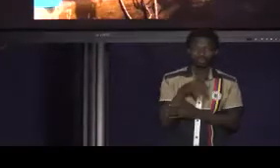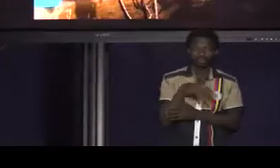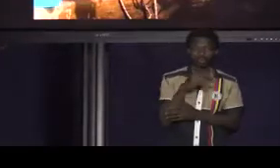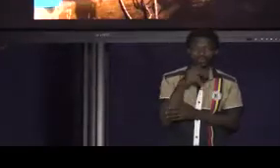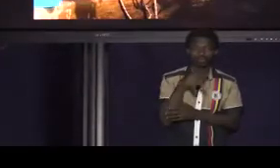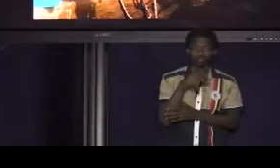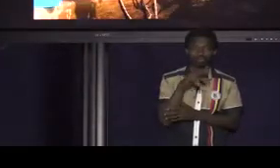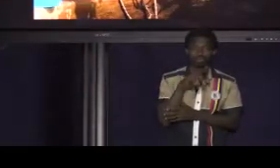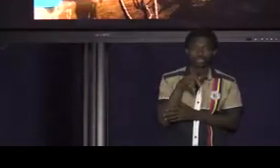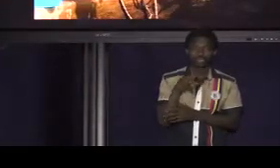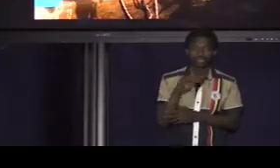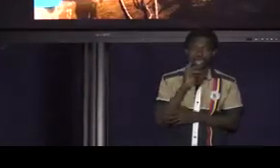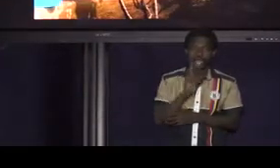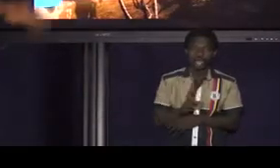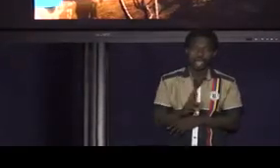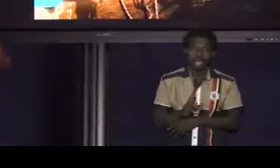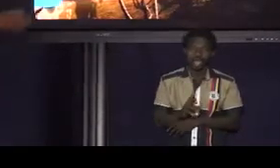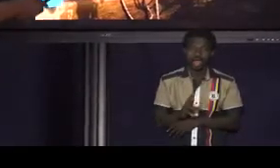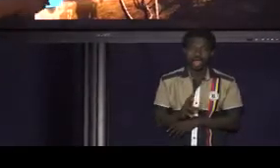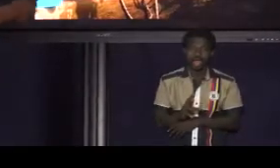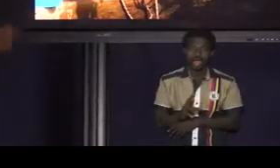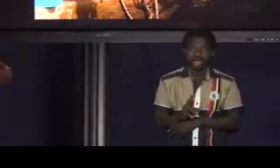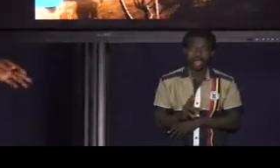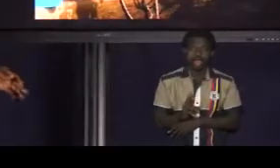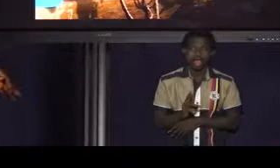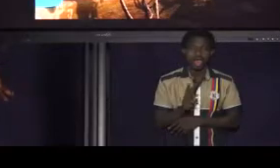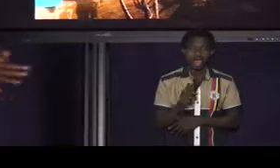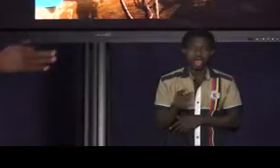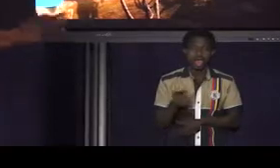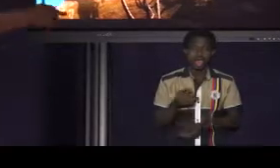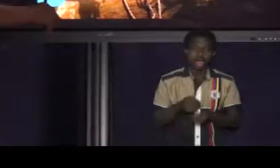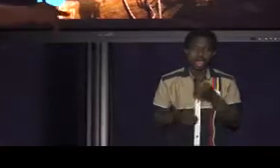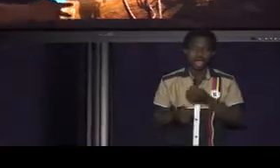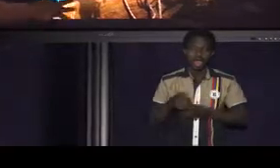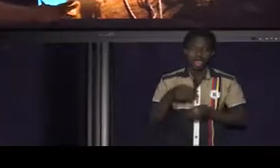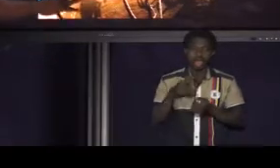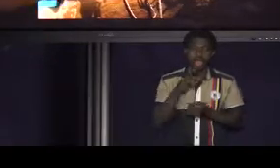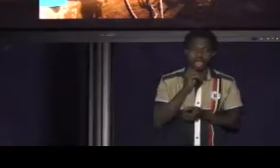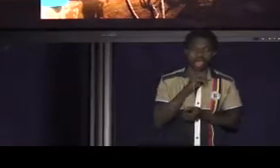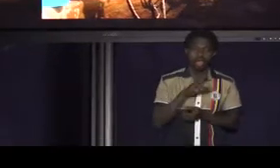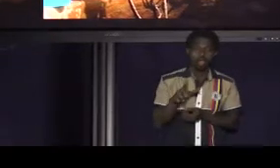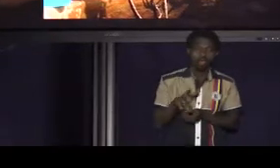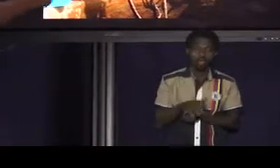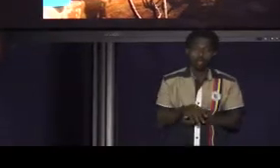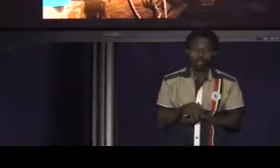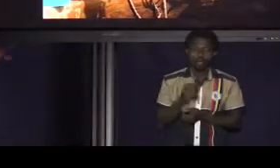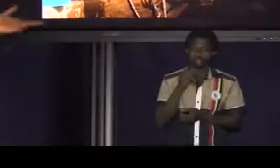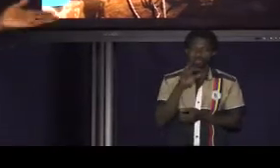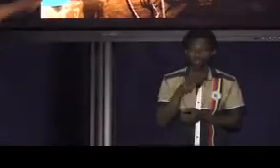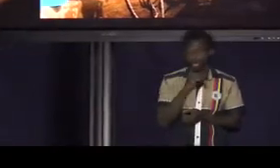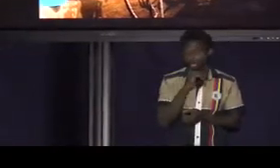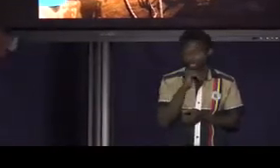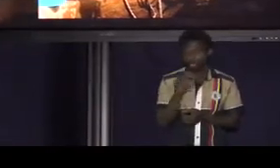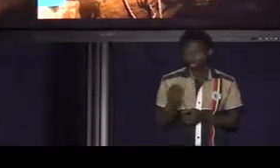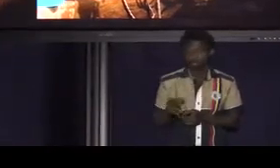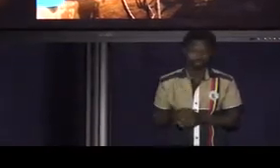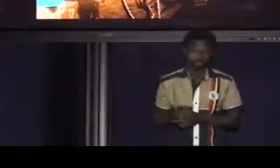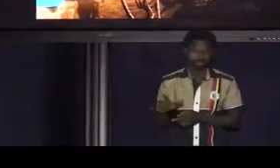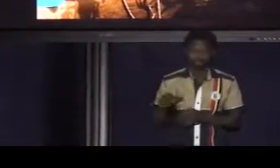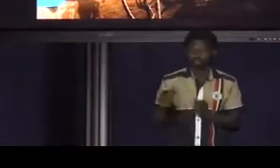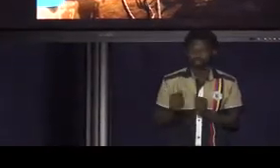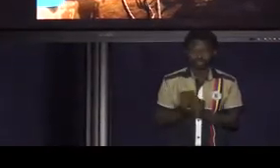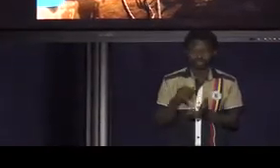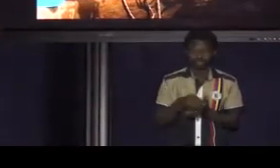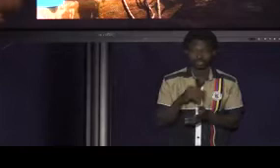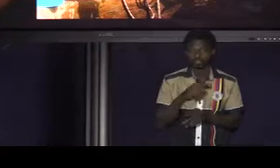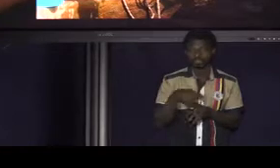are, this is a well. I know some of you are not very familiar with this kind, and I know some of you have seen this